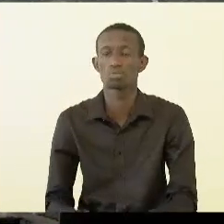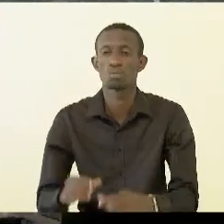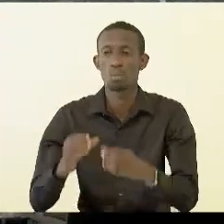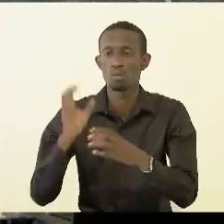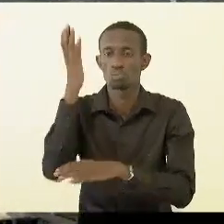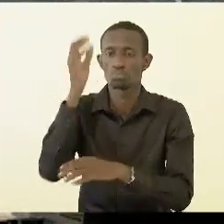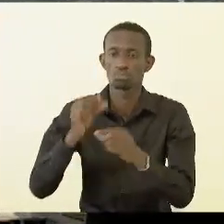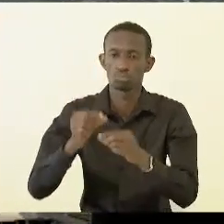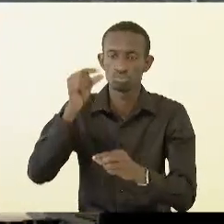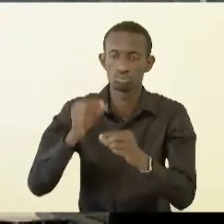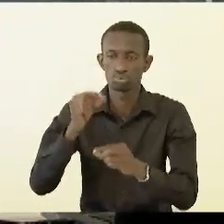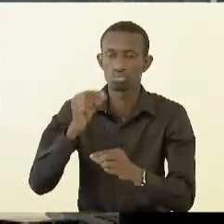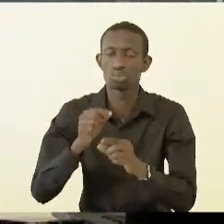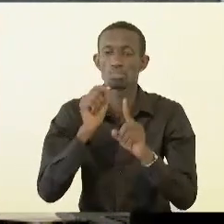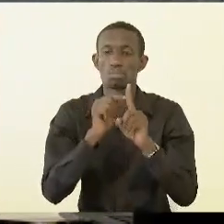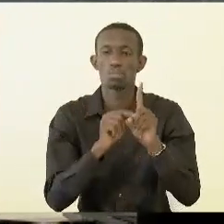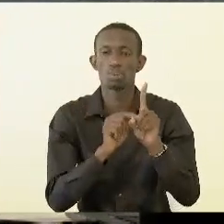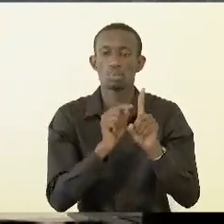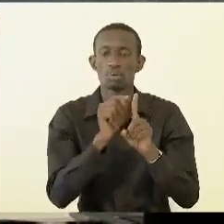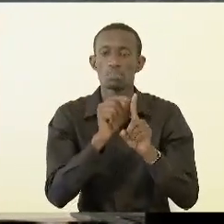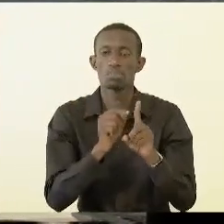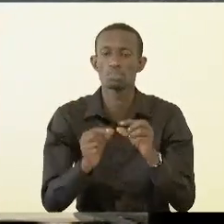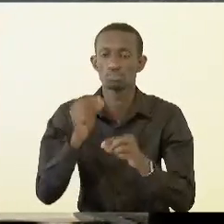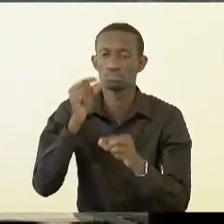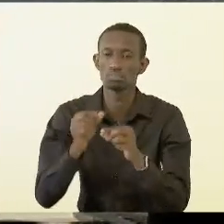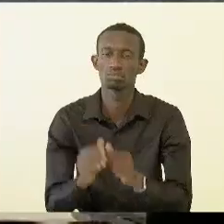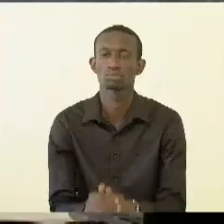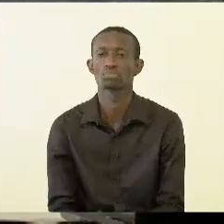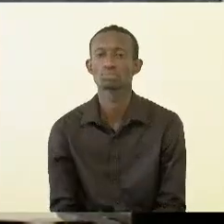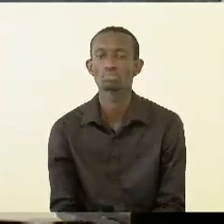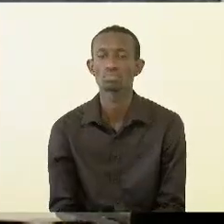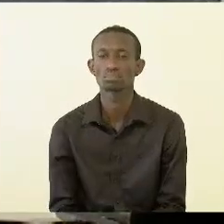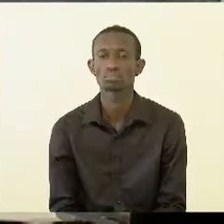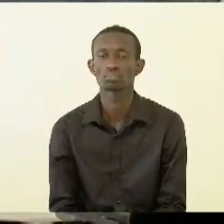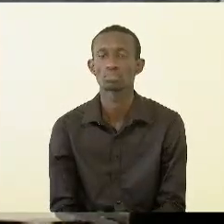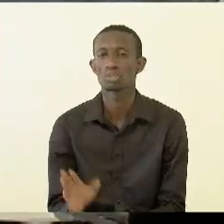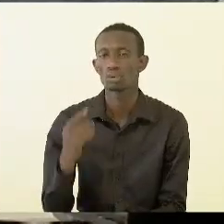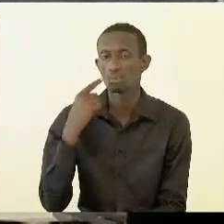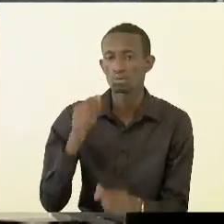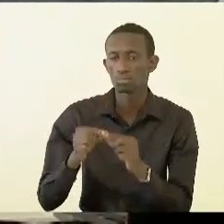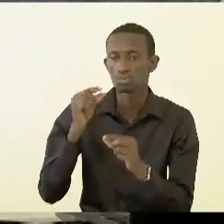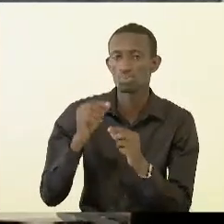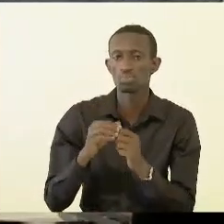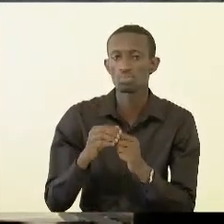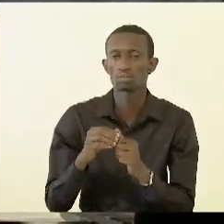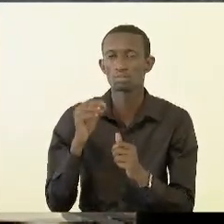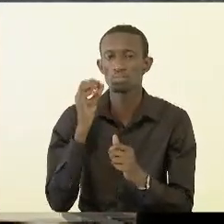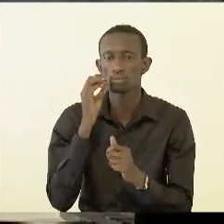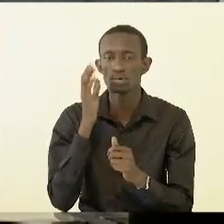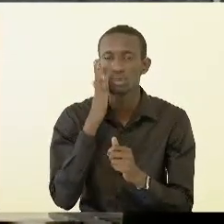bees. When the bee bites you, you may even sweat. So make sure you don't come close